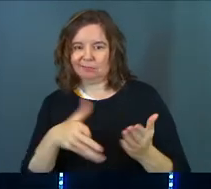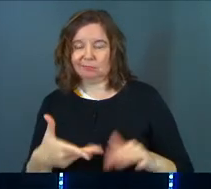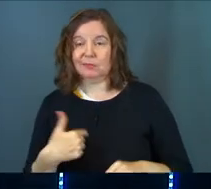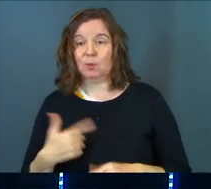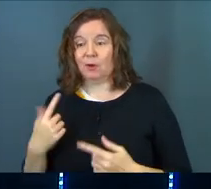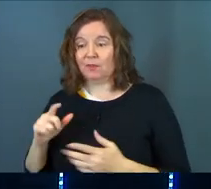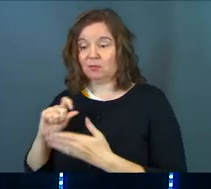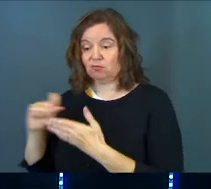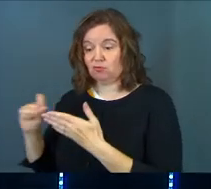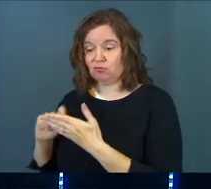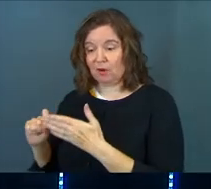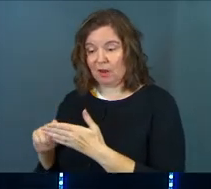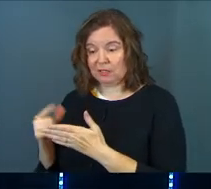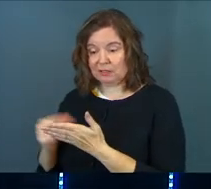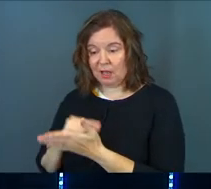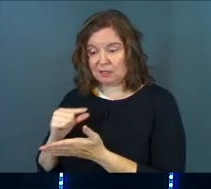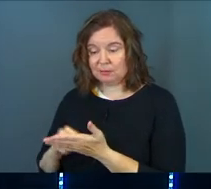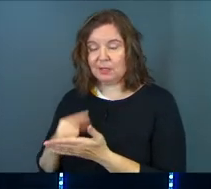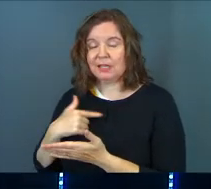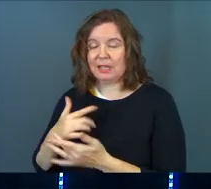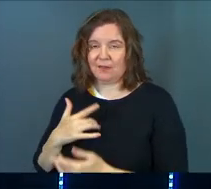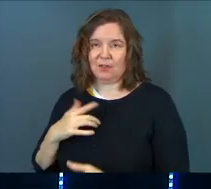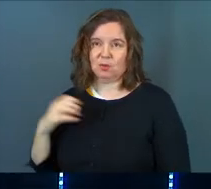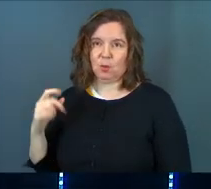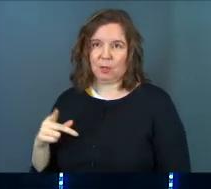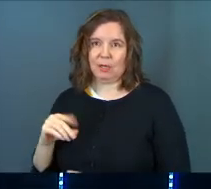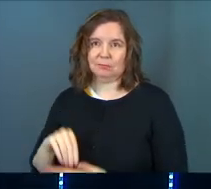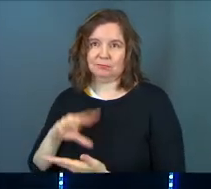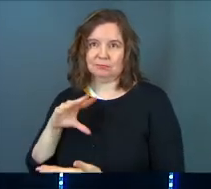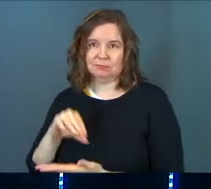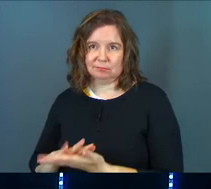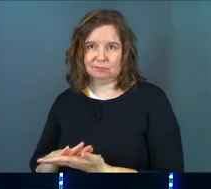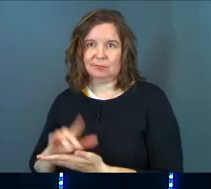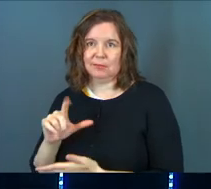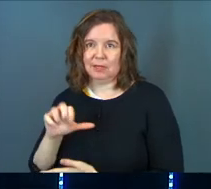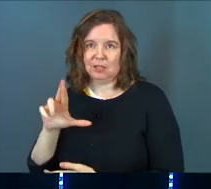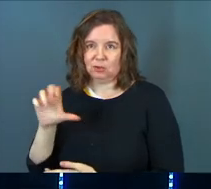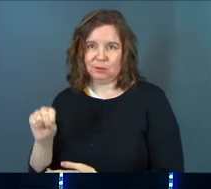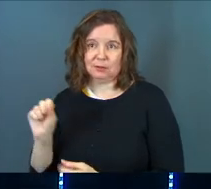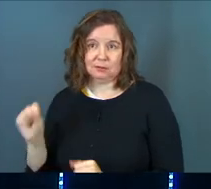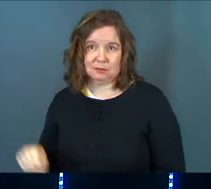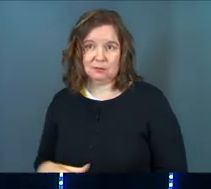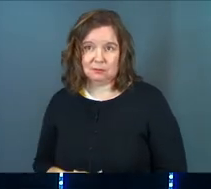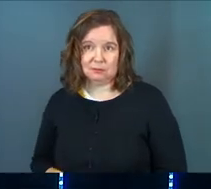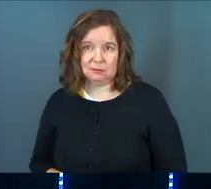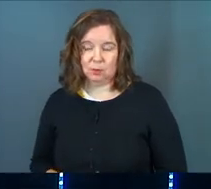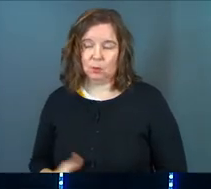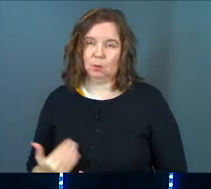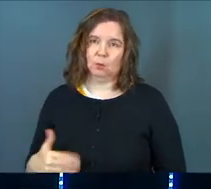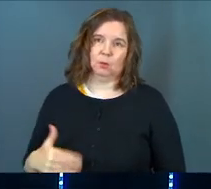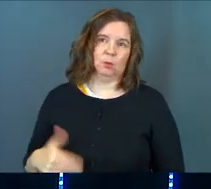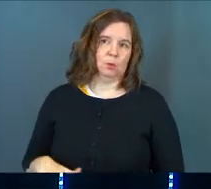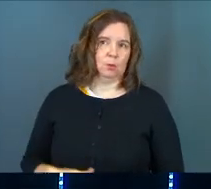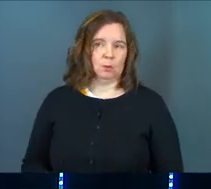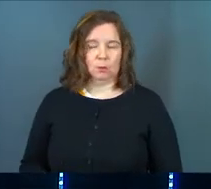when John finally goes to write his gospel, he feels okay to insert Lazarus in there.